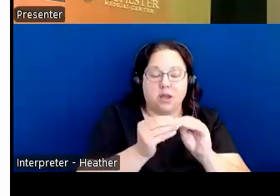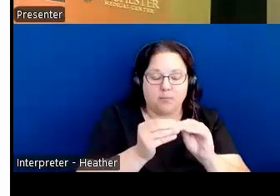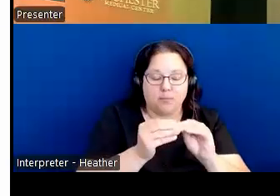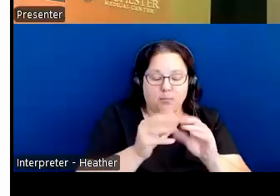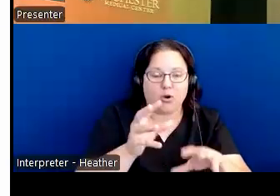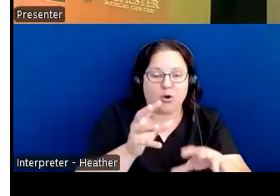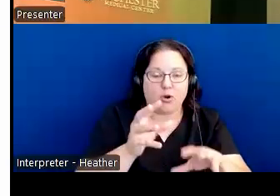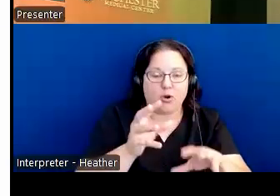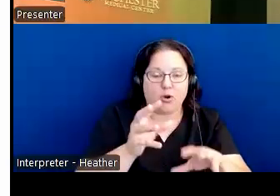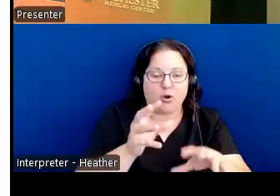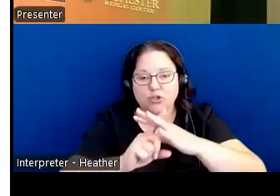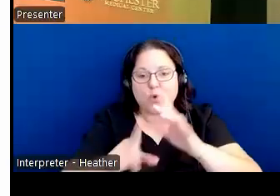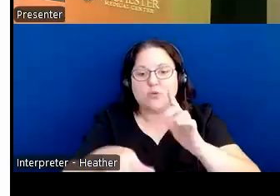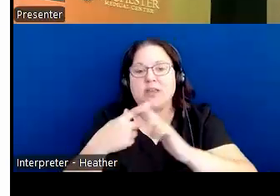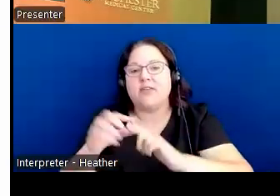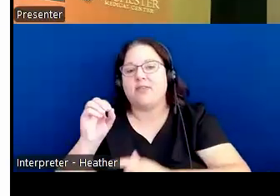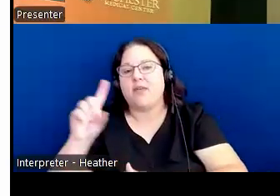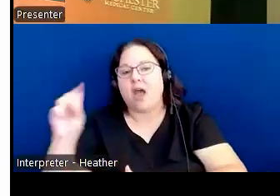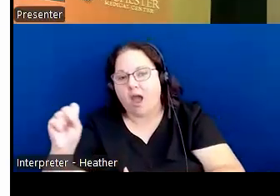ratio goes down.